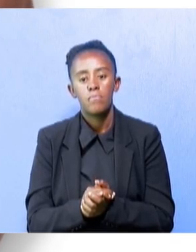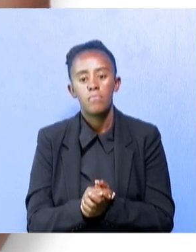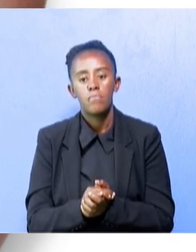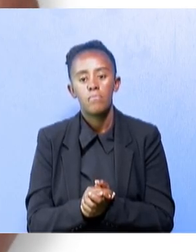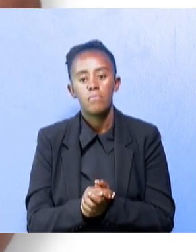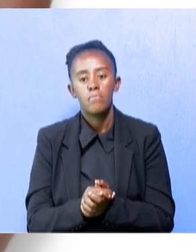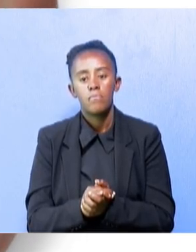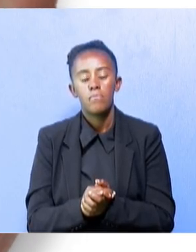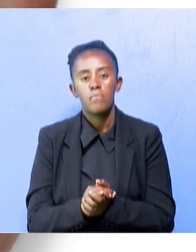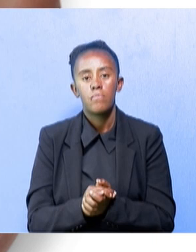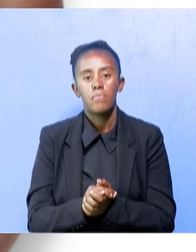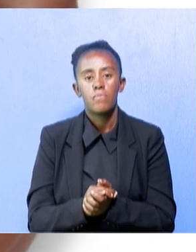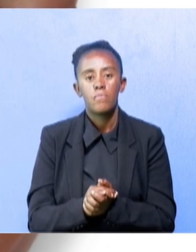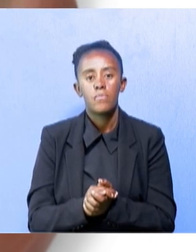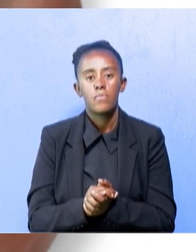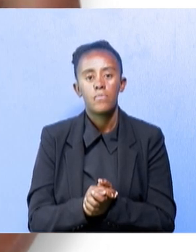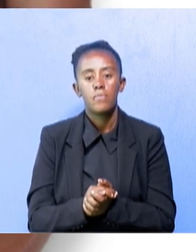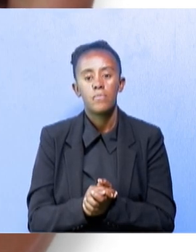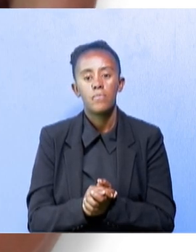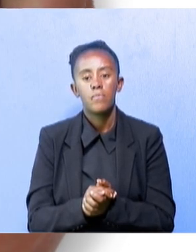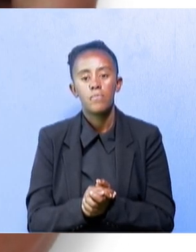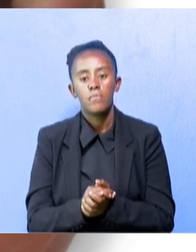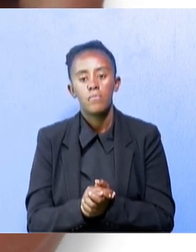An hour ago.